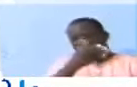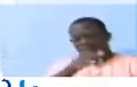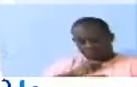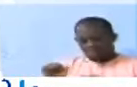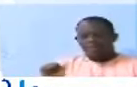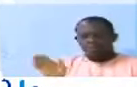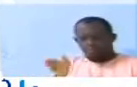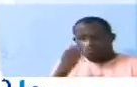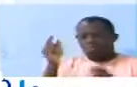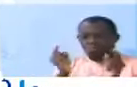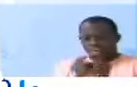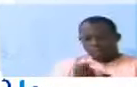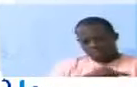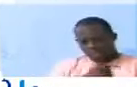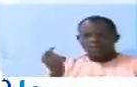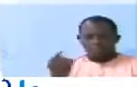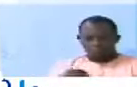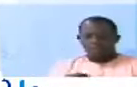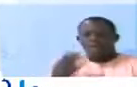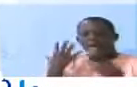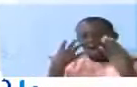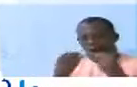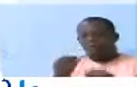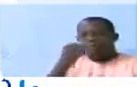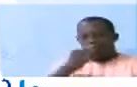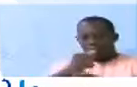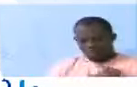there. This is how he took us along